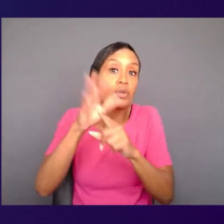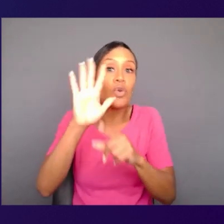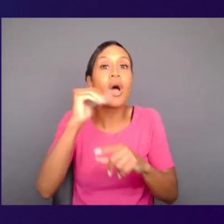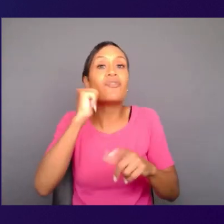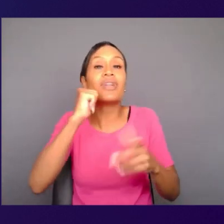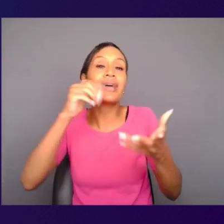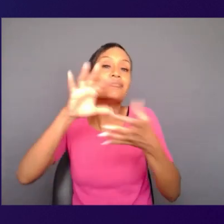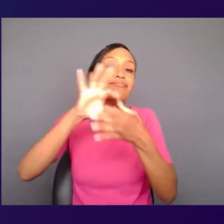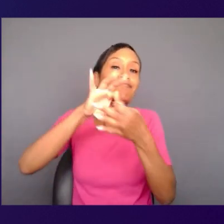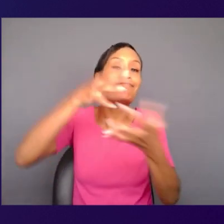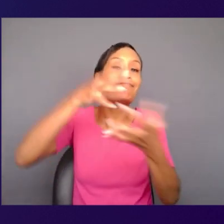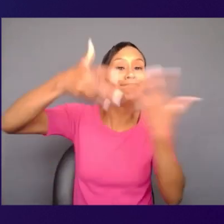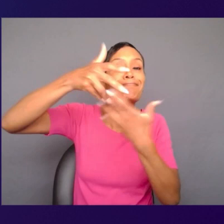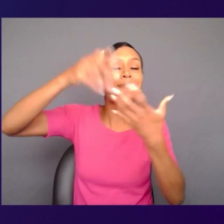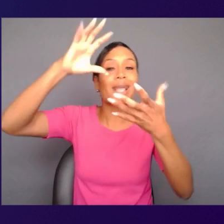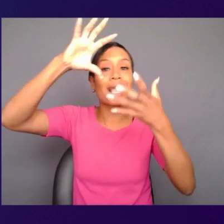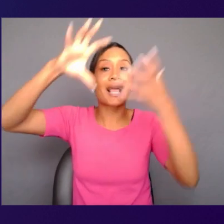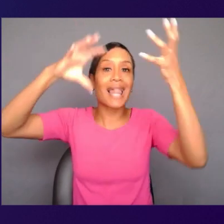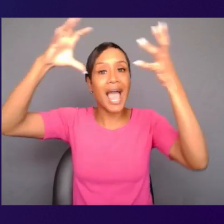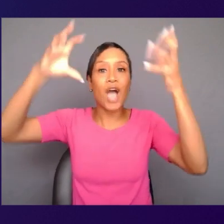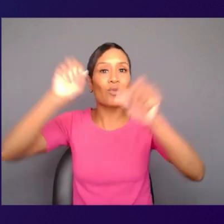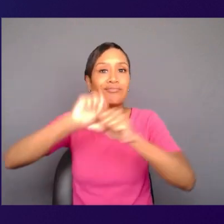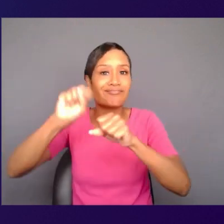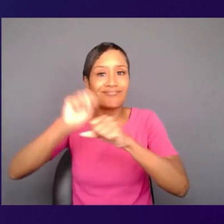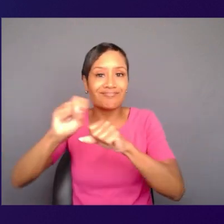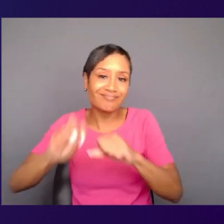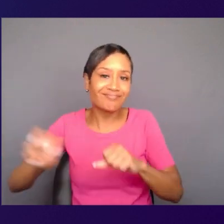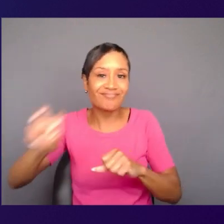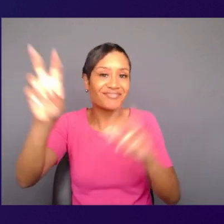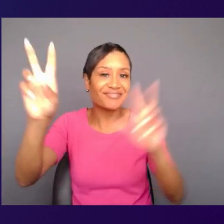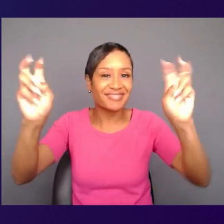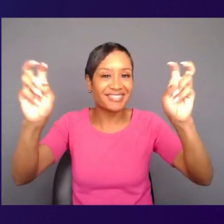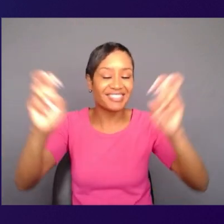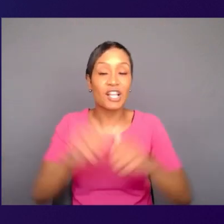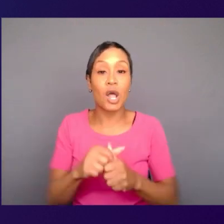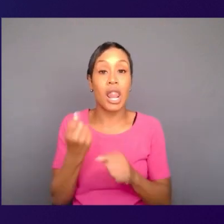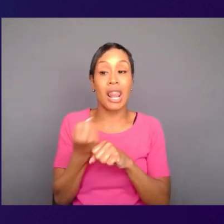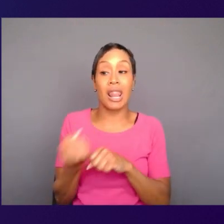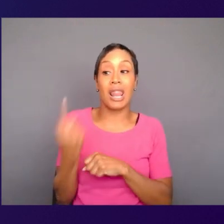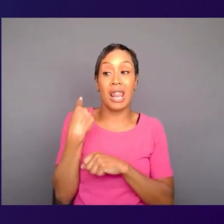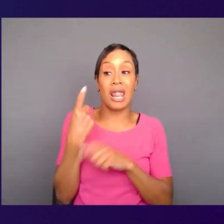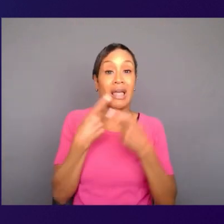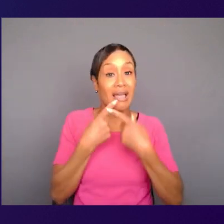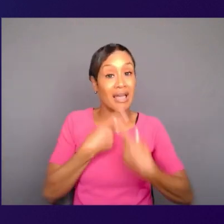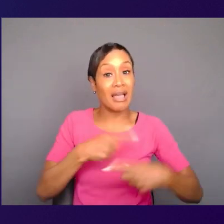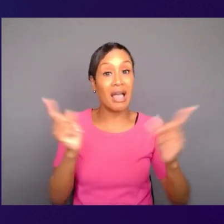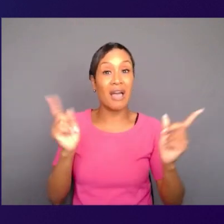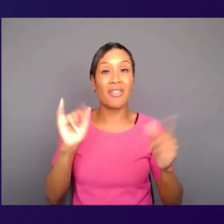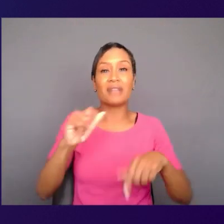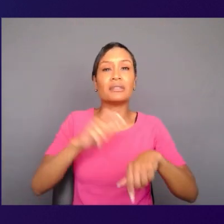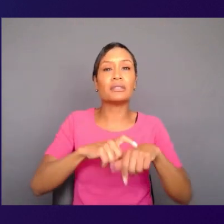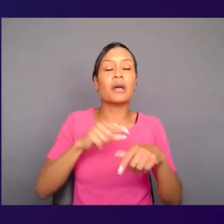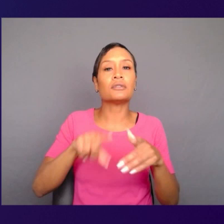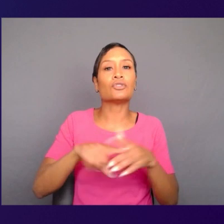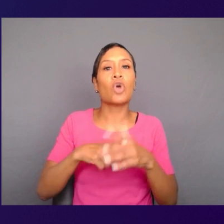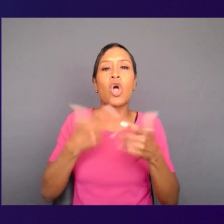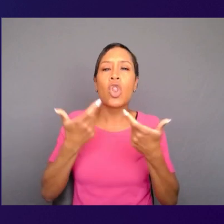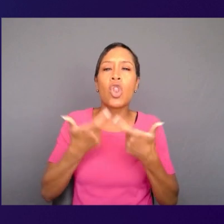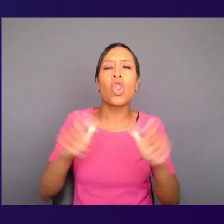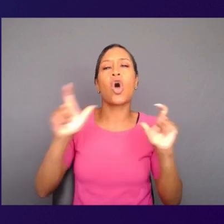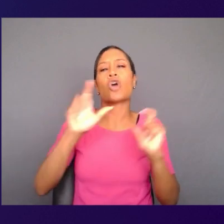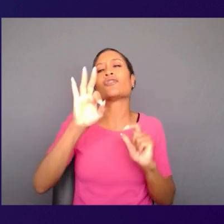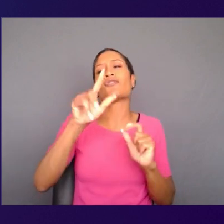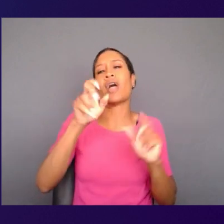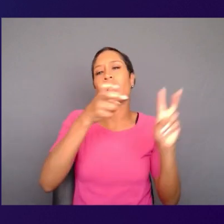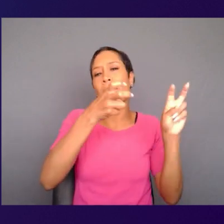cloud, travels. So when these were announced last year, I was just kicking off a large file server migration.